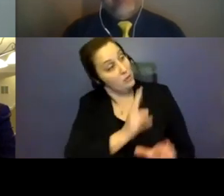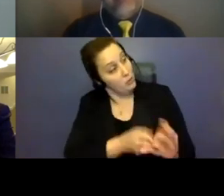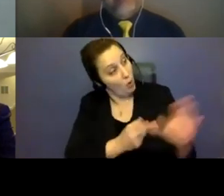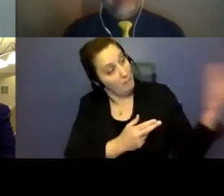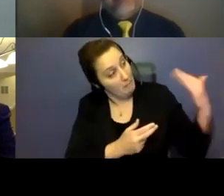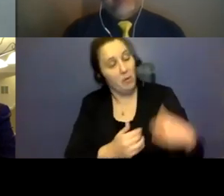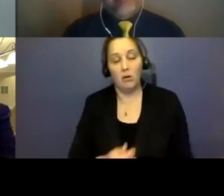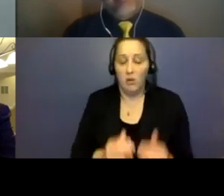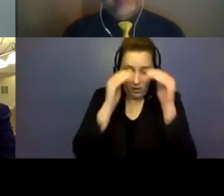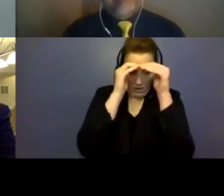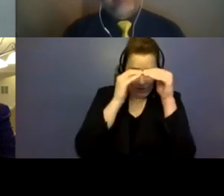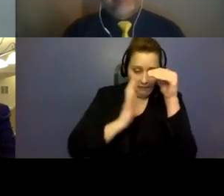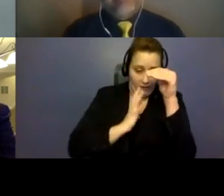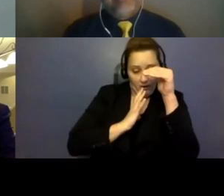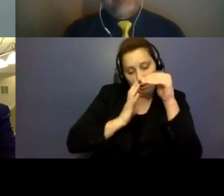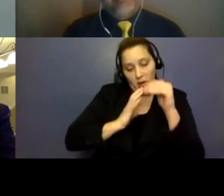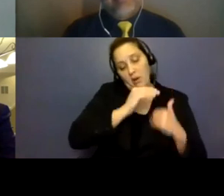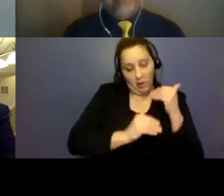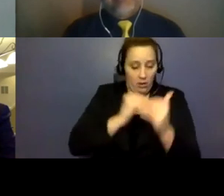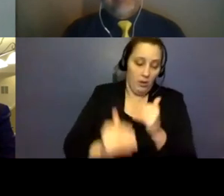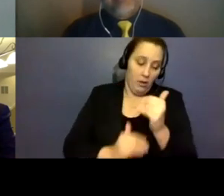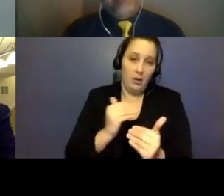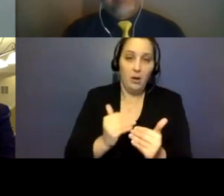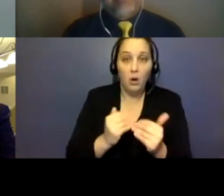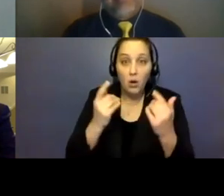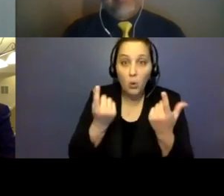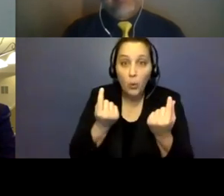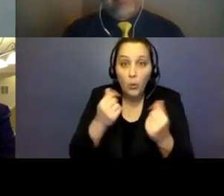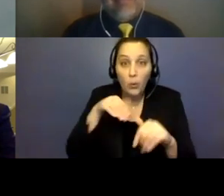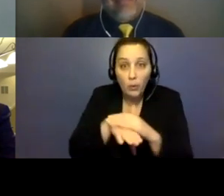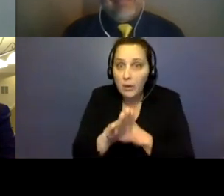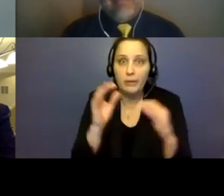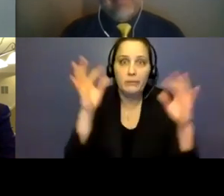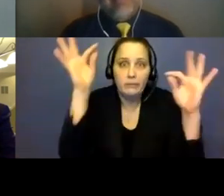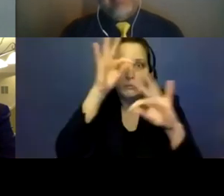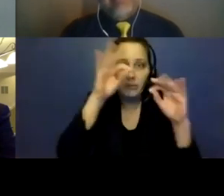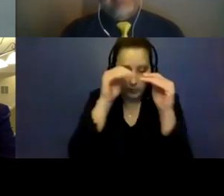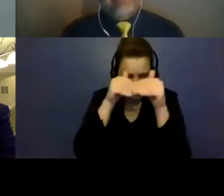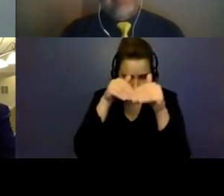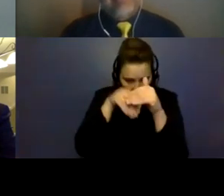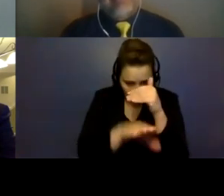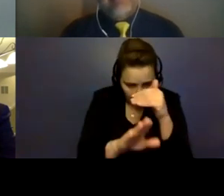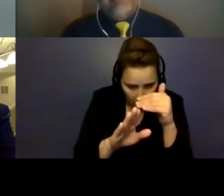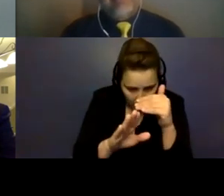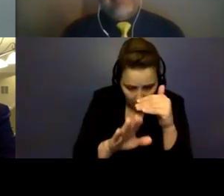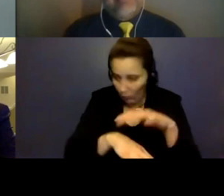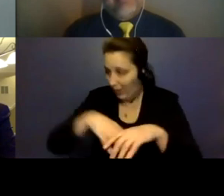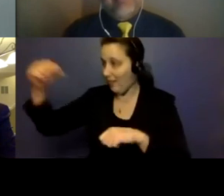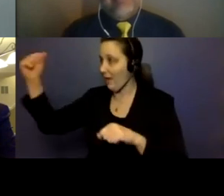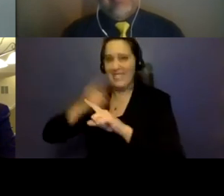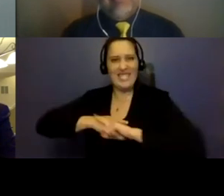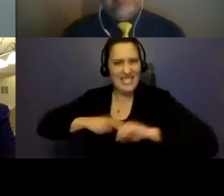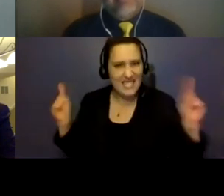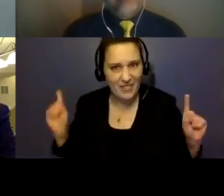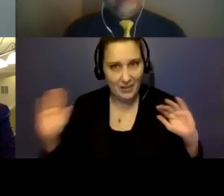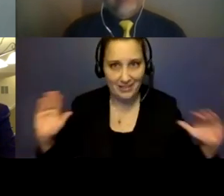said, "Okay, I guess so." I didn't have any clue what I was walking into, but when I walked out of that room, I knew I wanted more